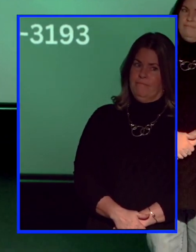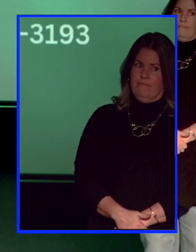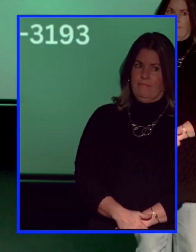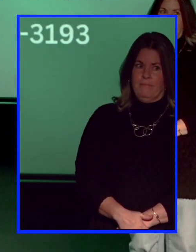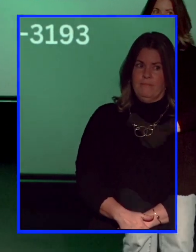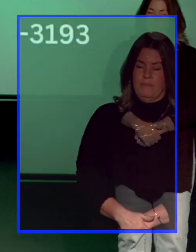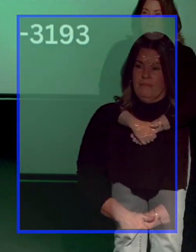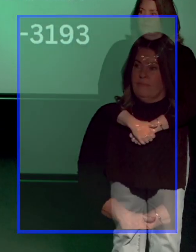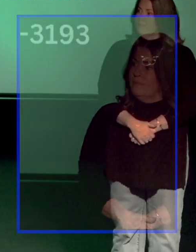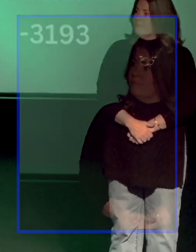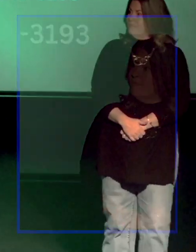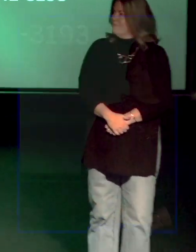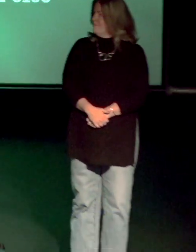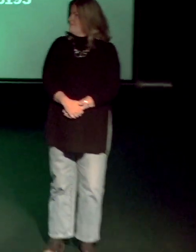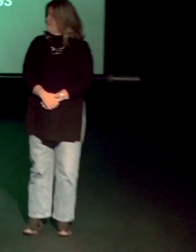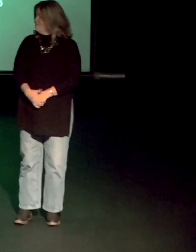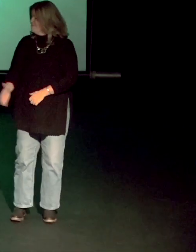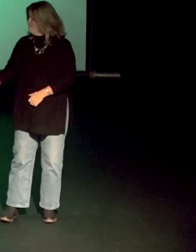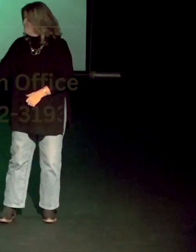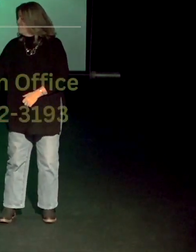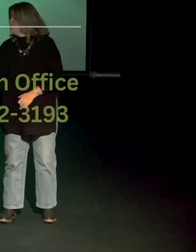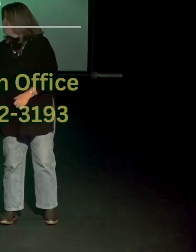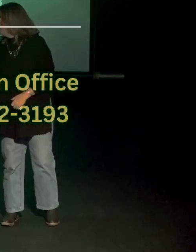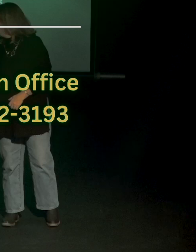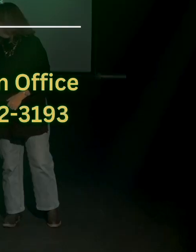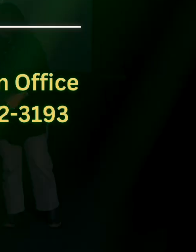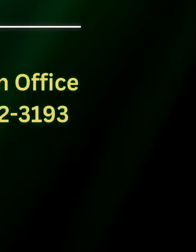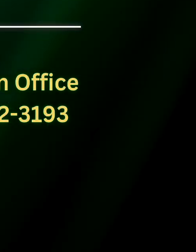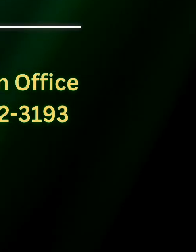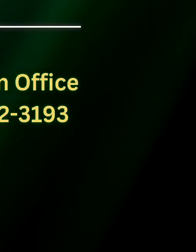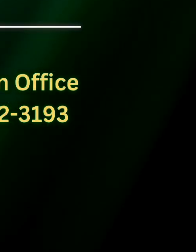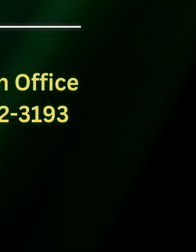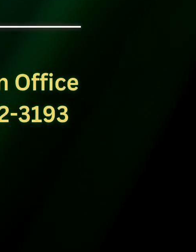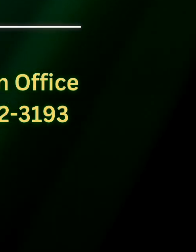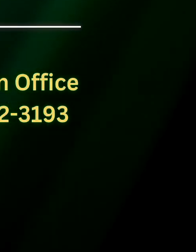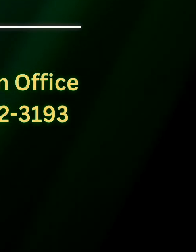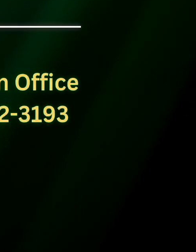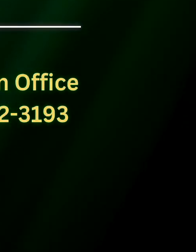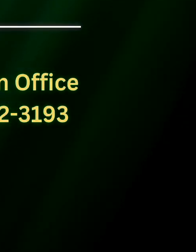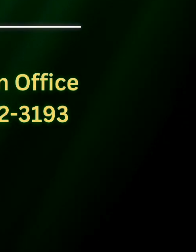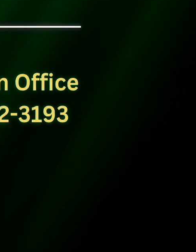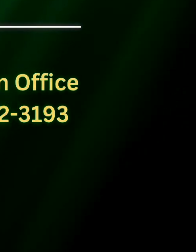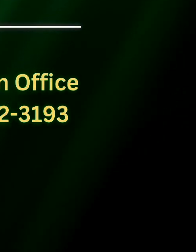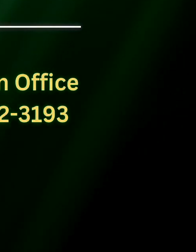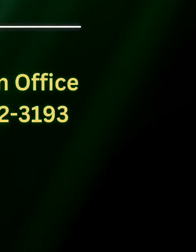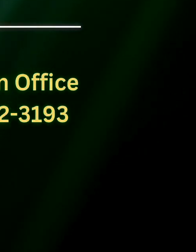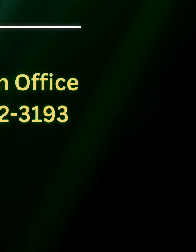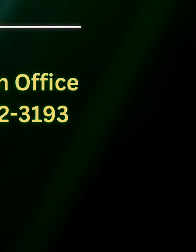Thank you very much. Thanks a lot. Yeah, good job.